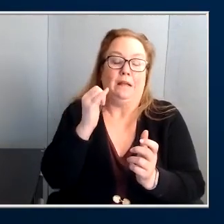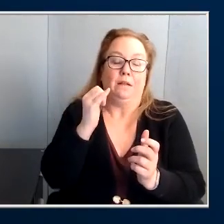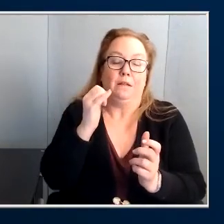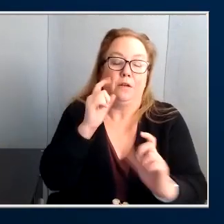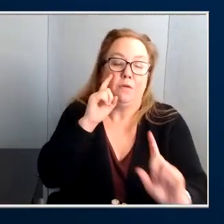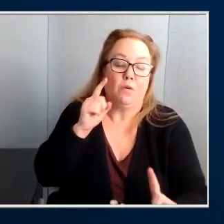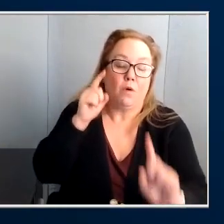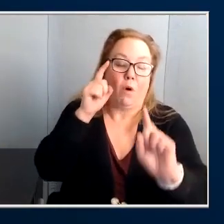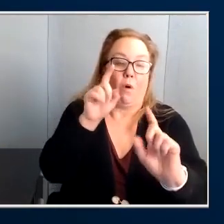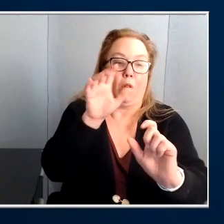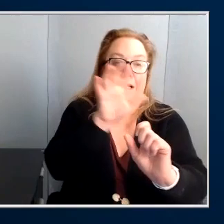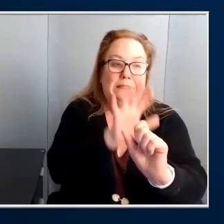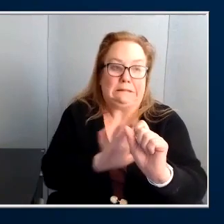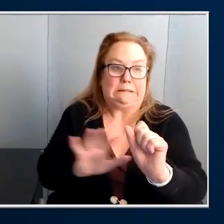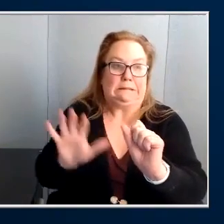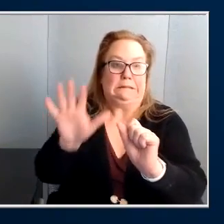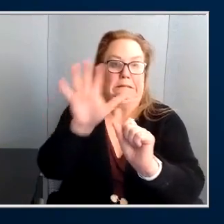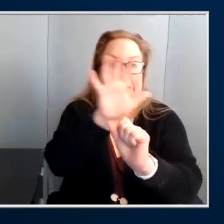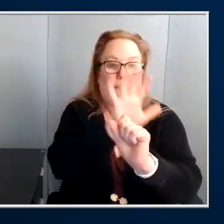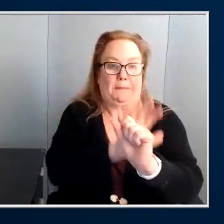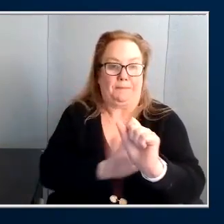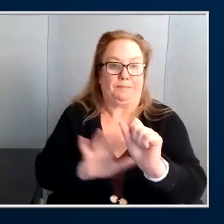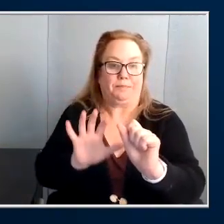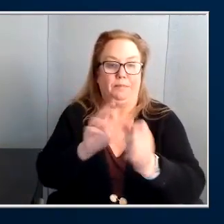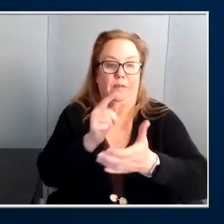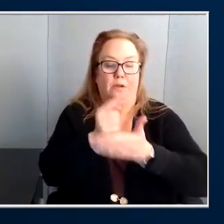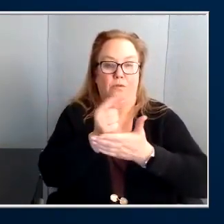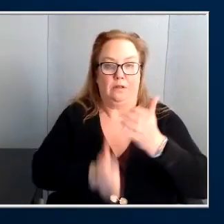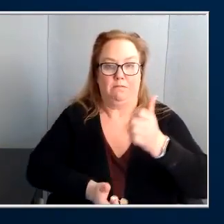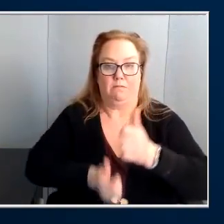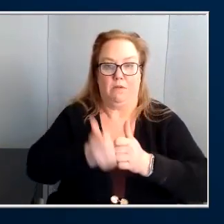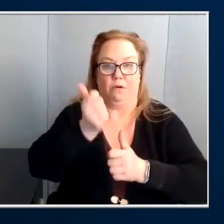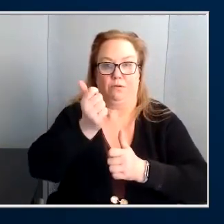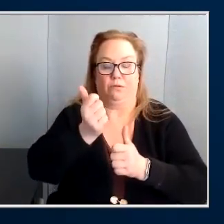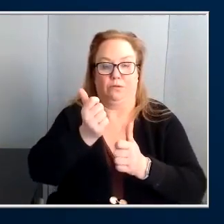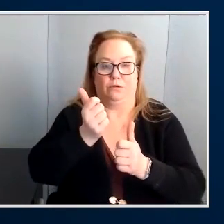cavity like that to treat the most likely place